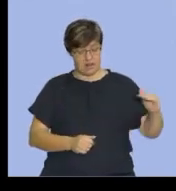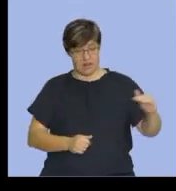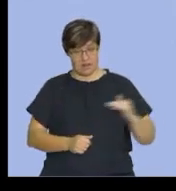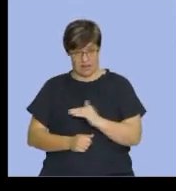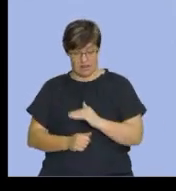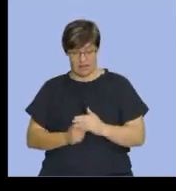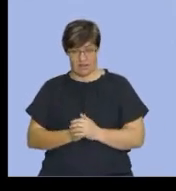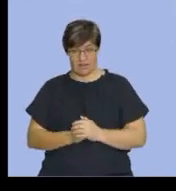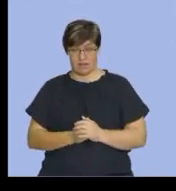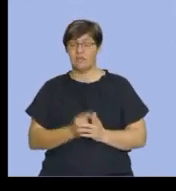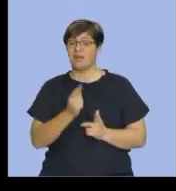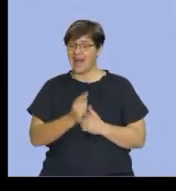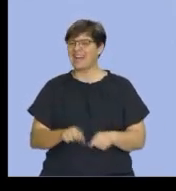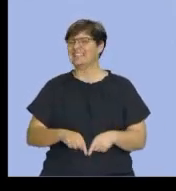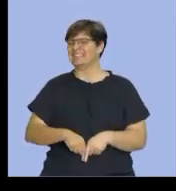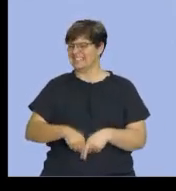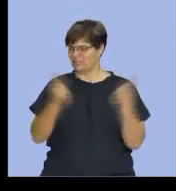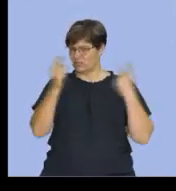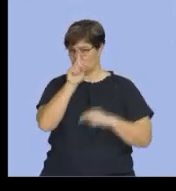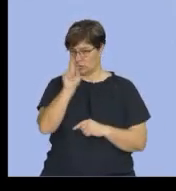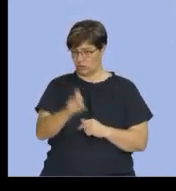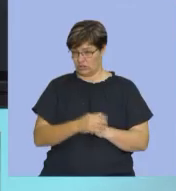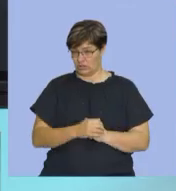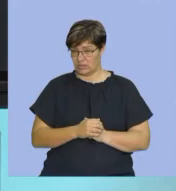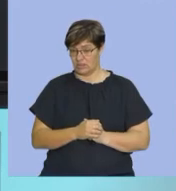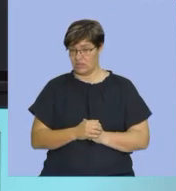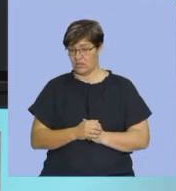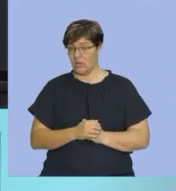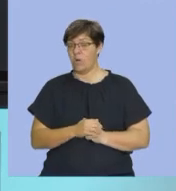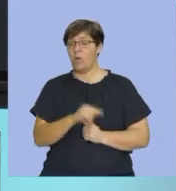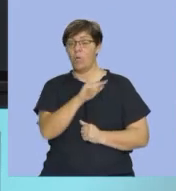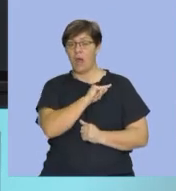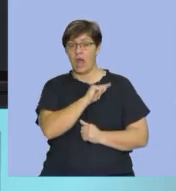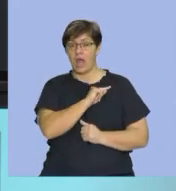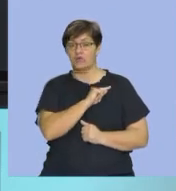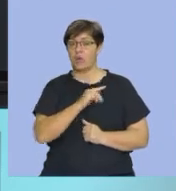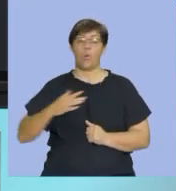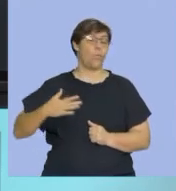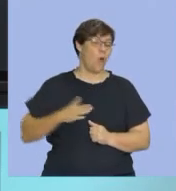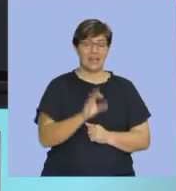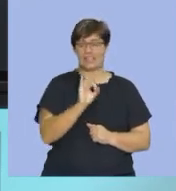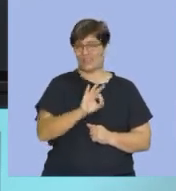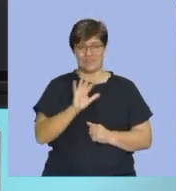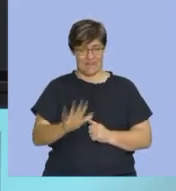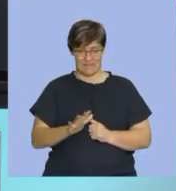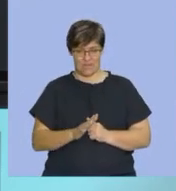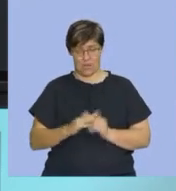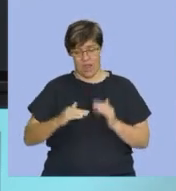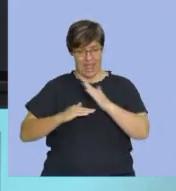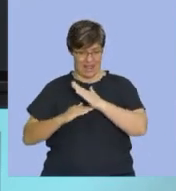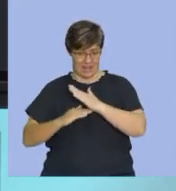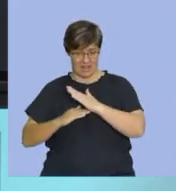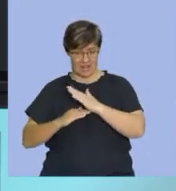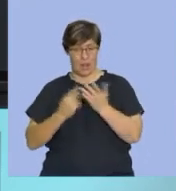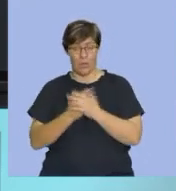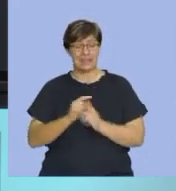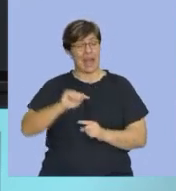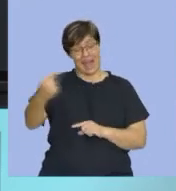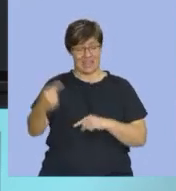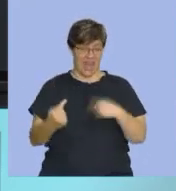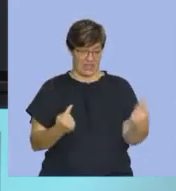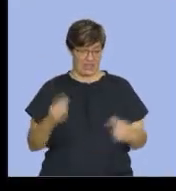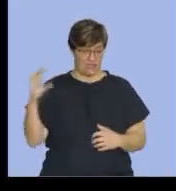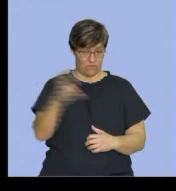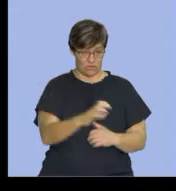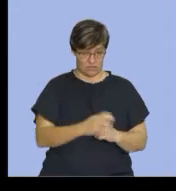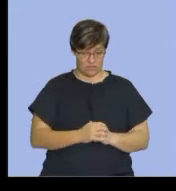horizontal directions. Now, this is a different type of question for you, because I don't want the 35, because that's at an angle. I want the other forces.